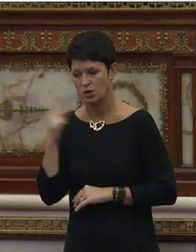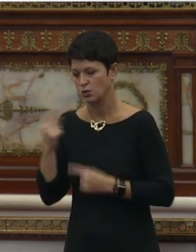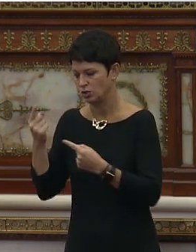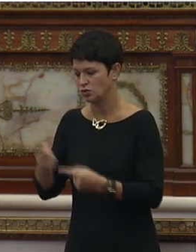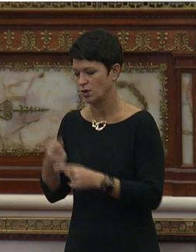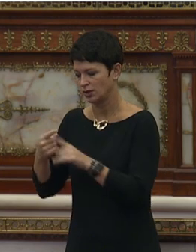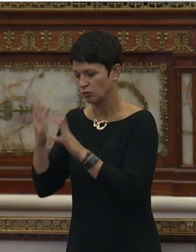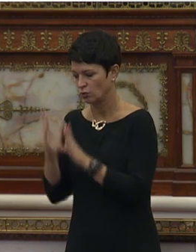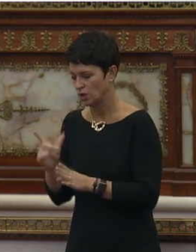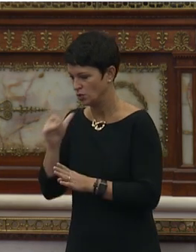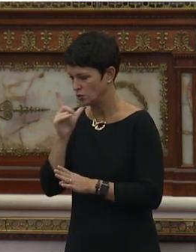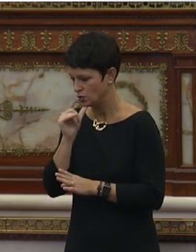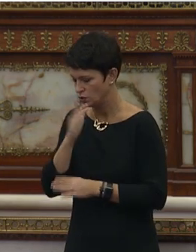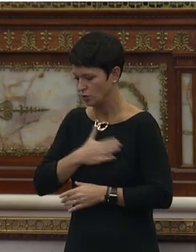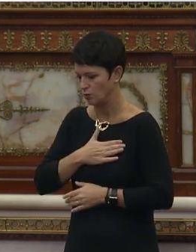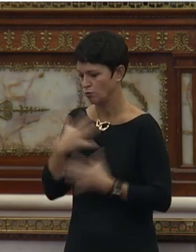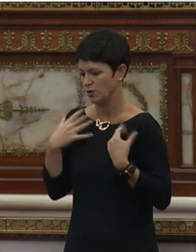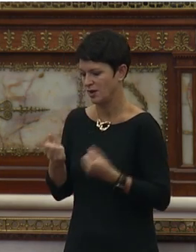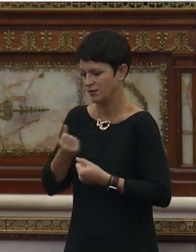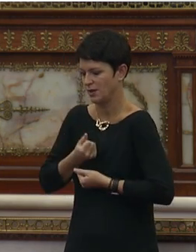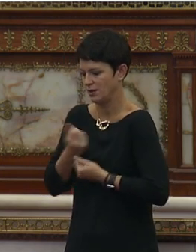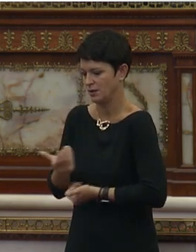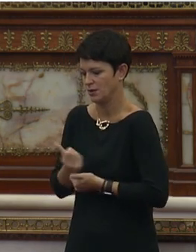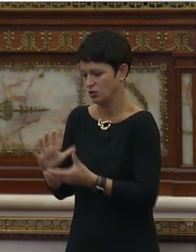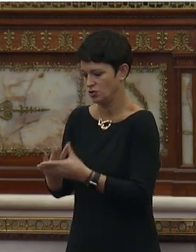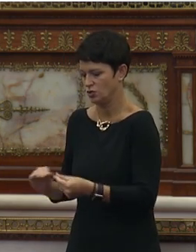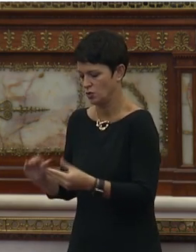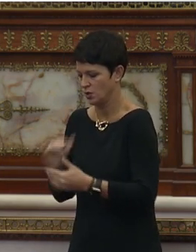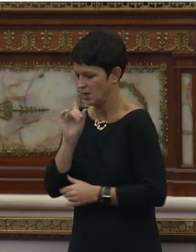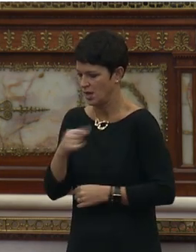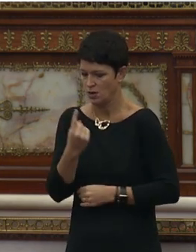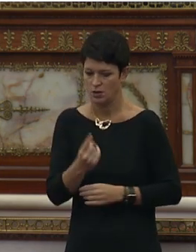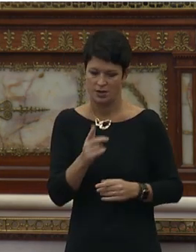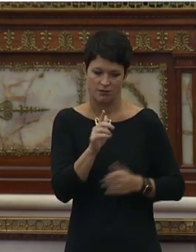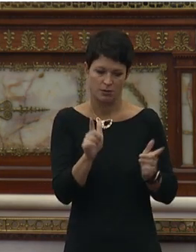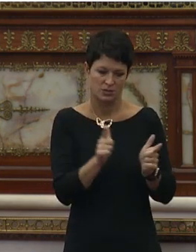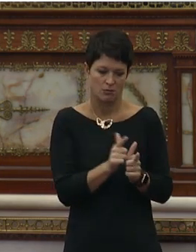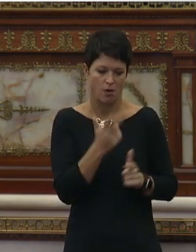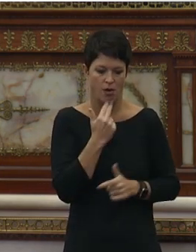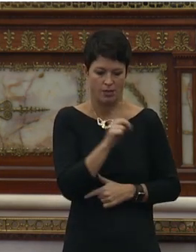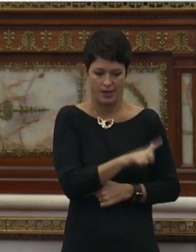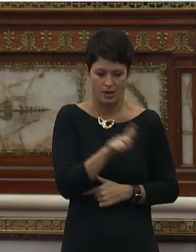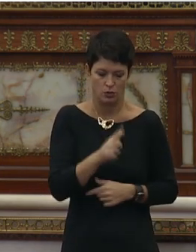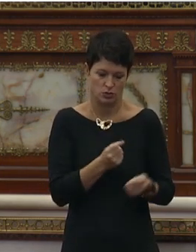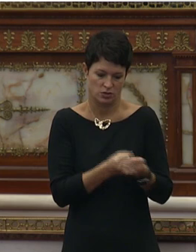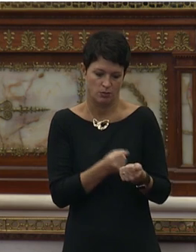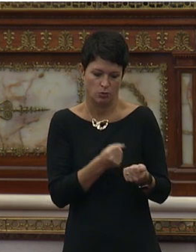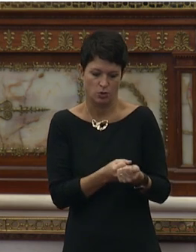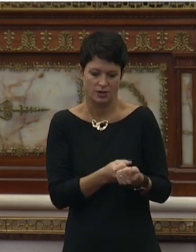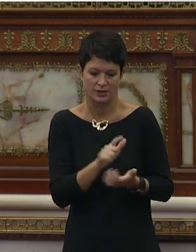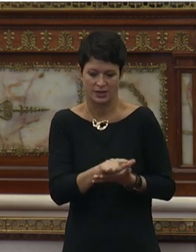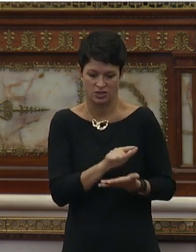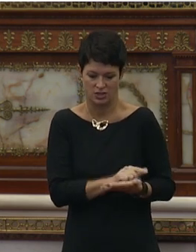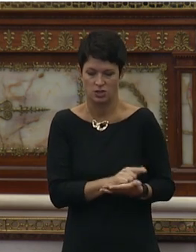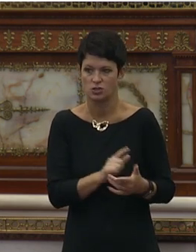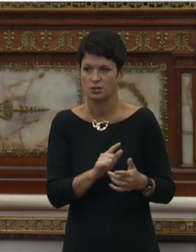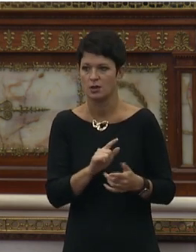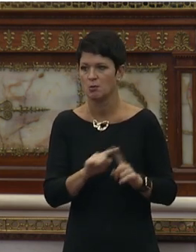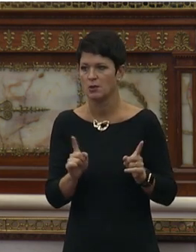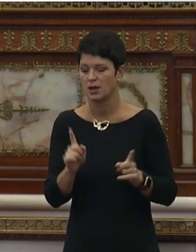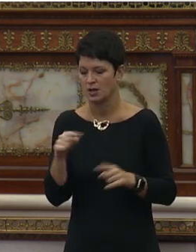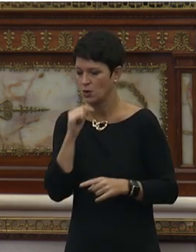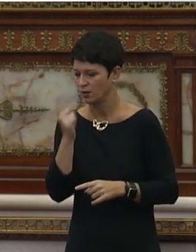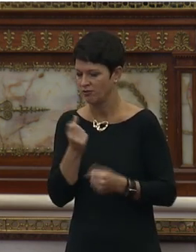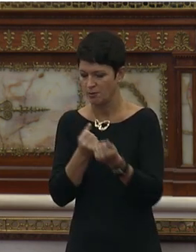struggling renters who bravely shared their stories, not just from small landlords who are supportive of the legislation, not just